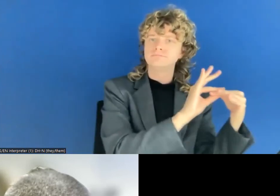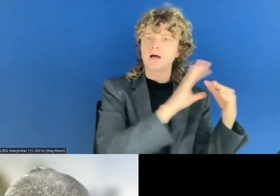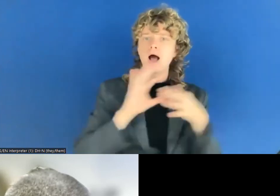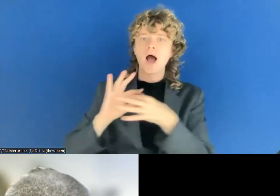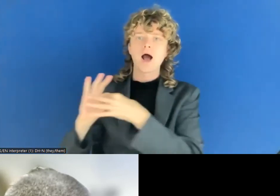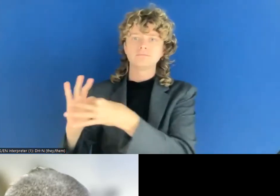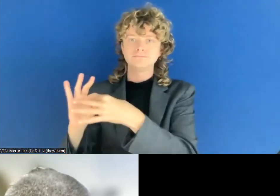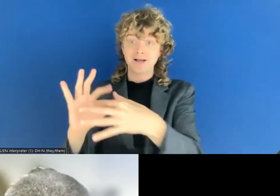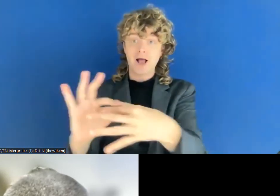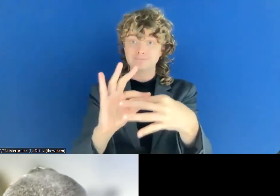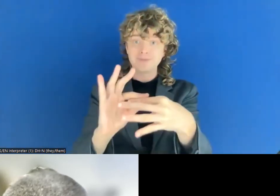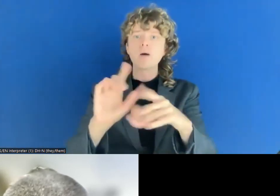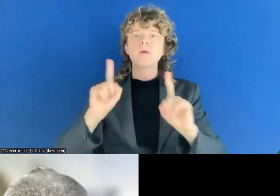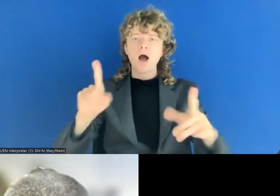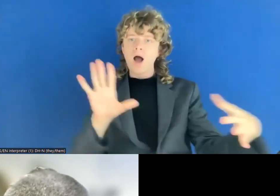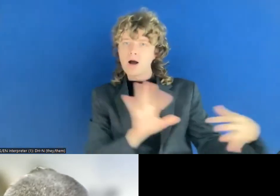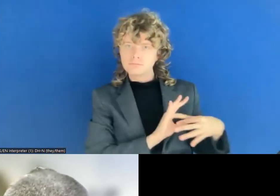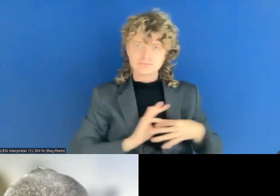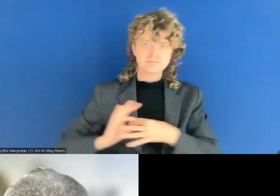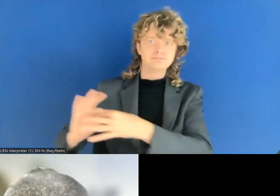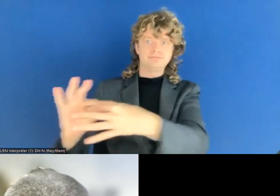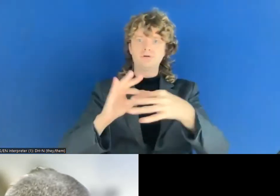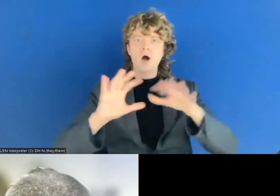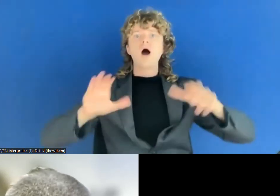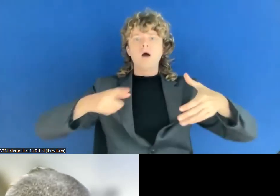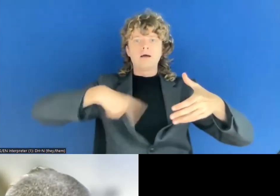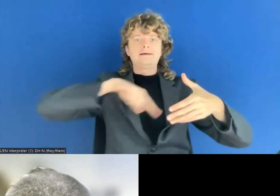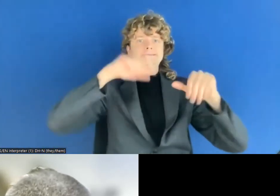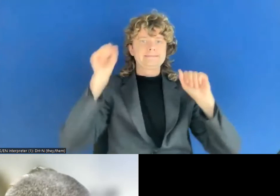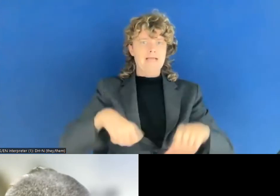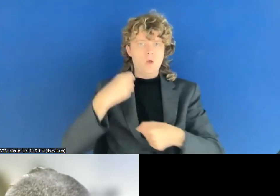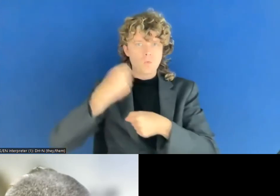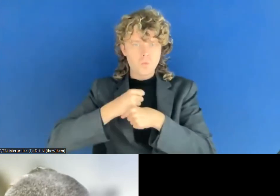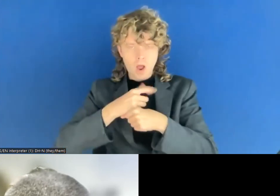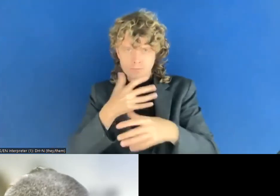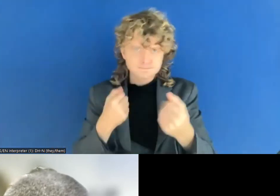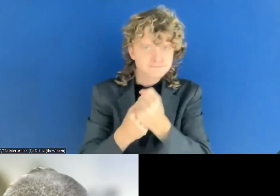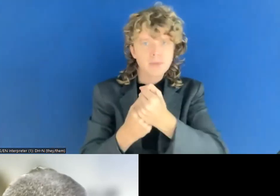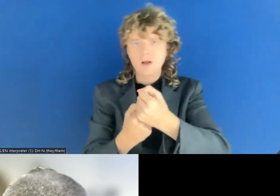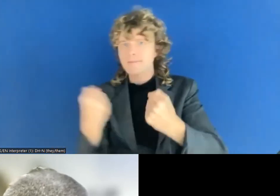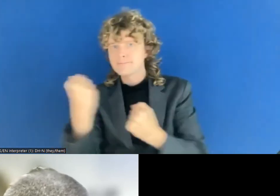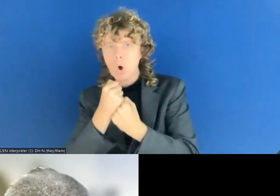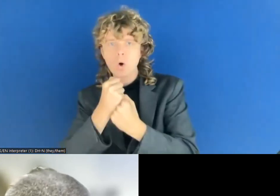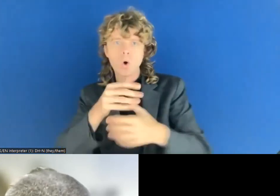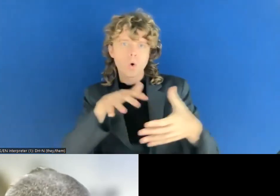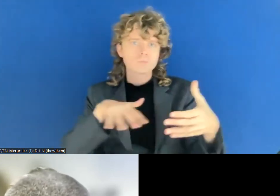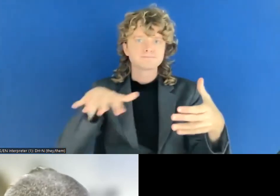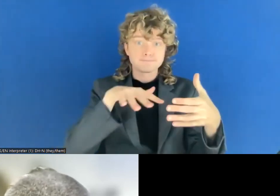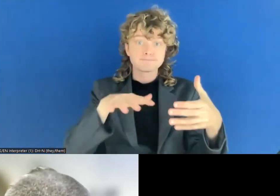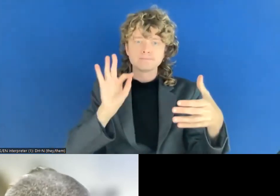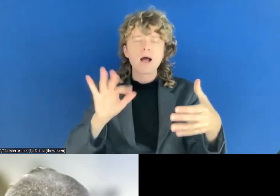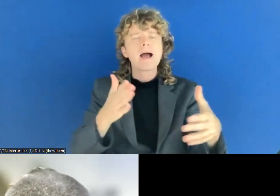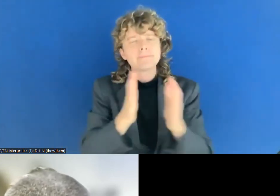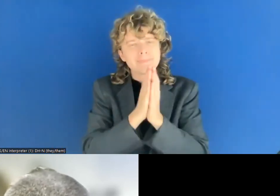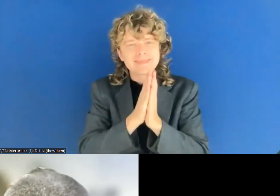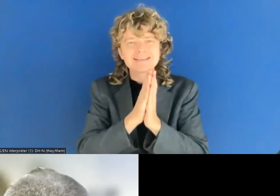knows about accessibility, we are enough people to support each other and help you out. So do reach out and don't try